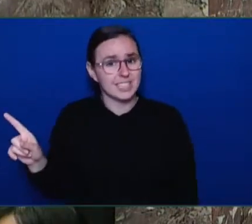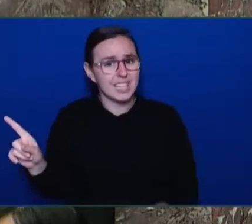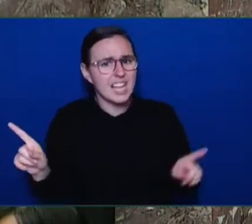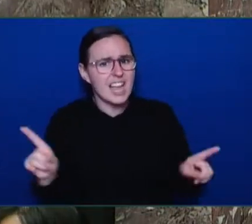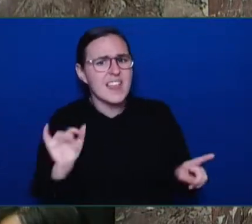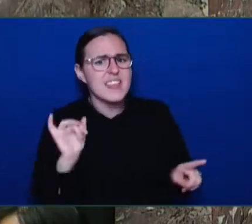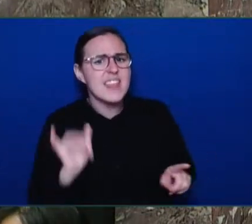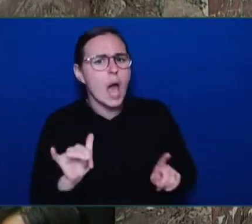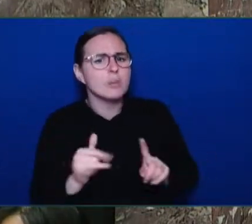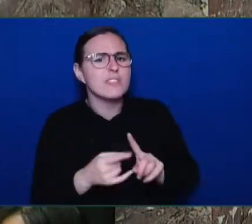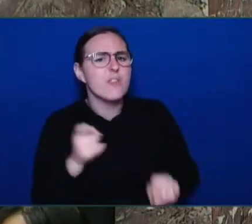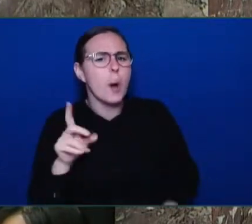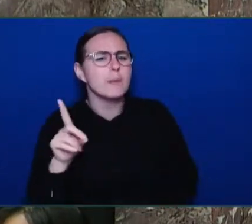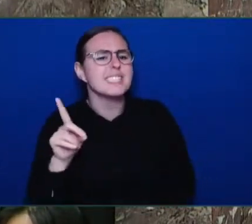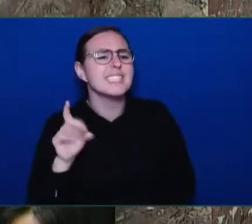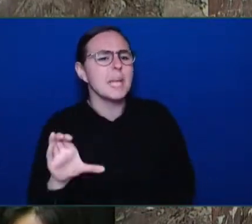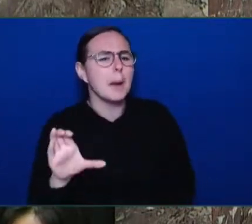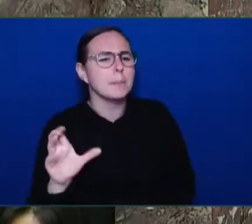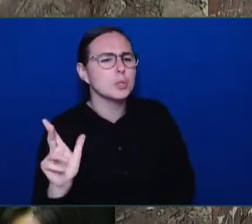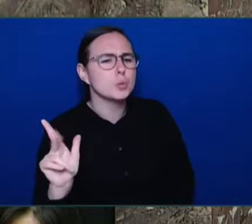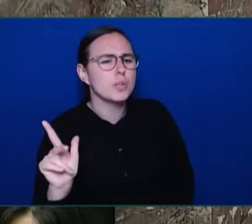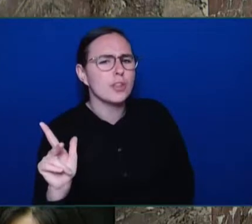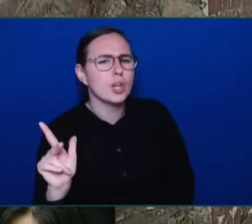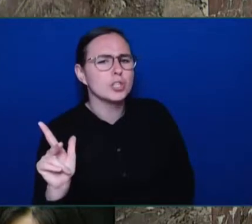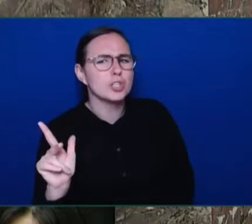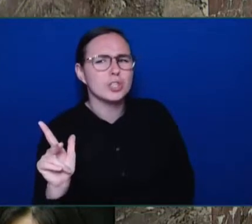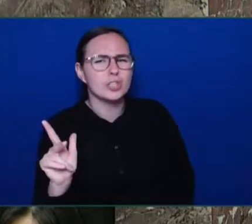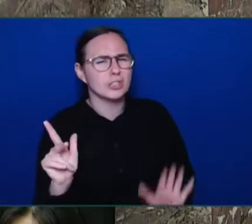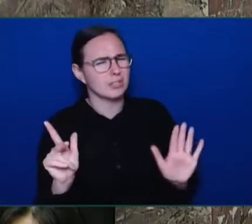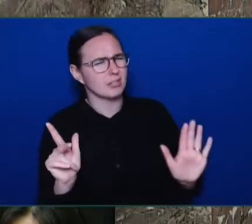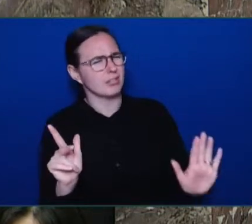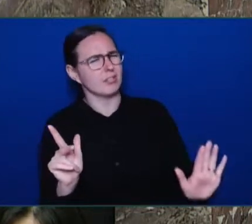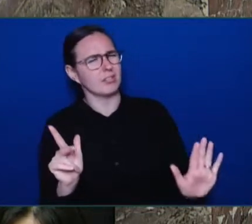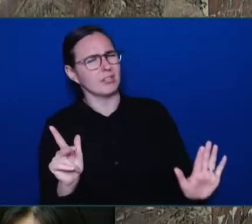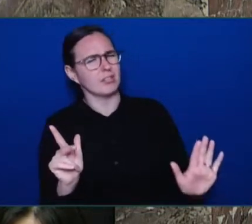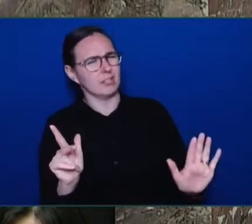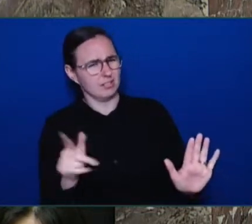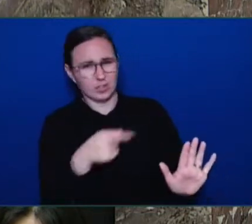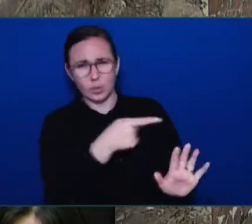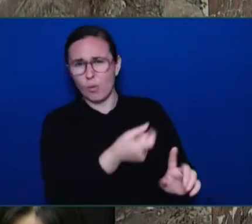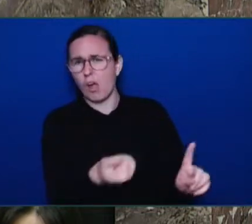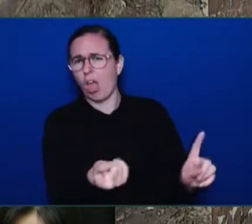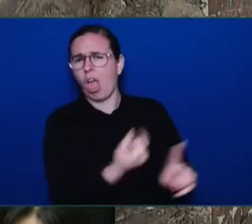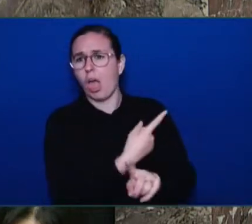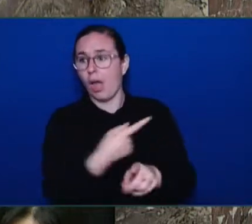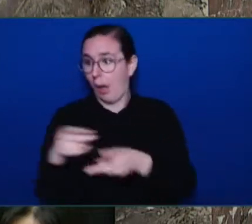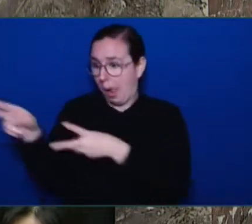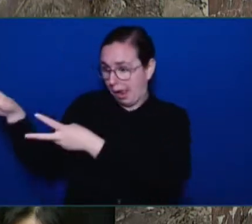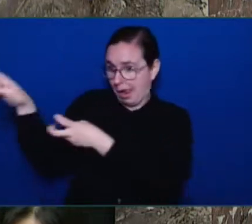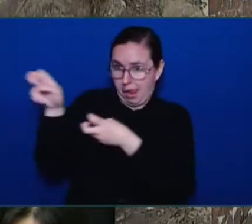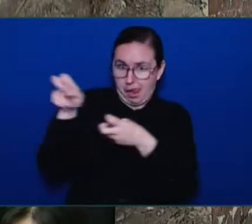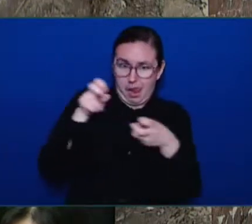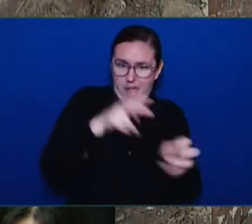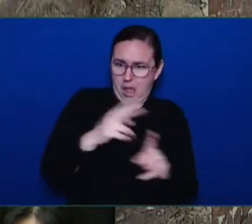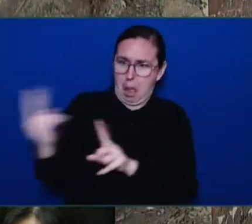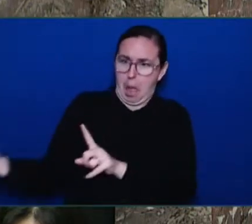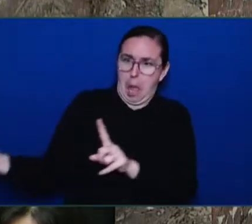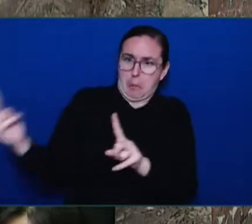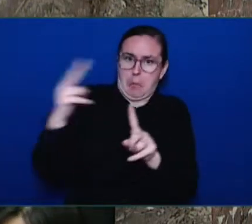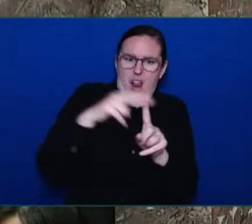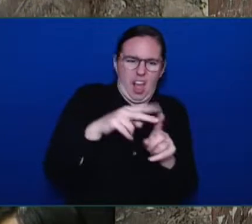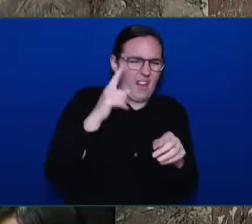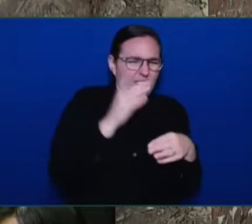I just think that, Honourable Speaker, that to imply that one is a response to the other is